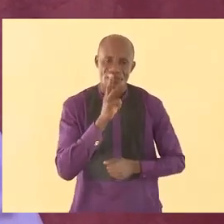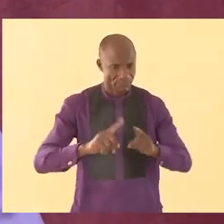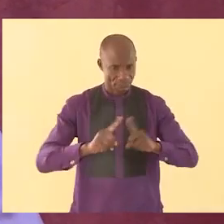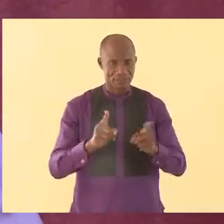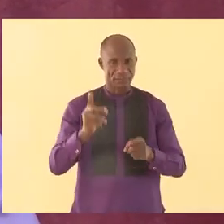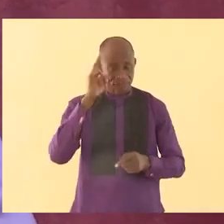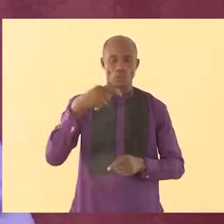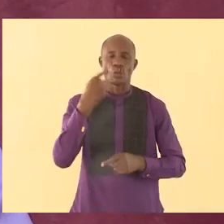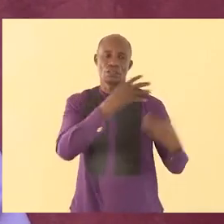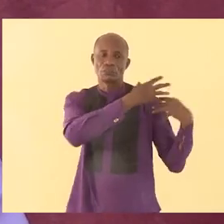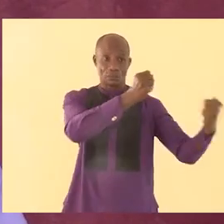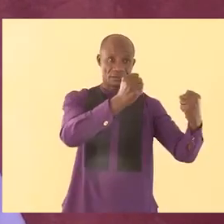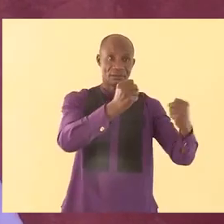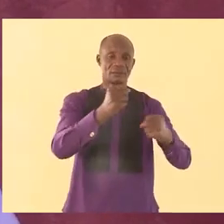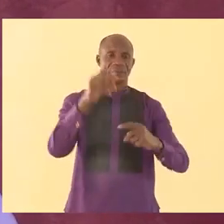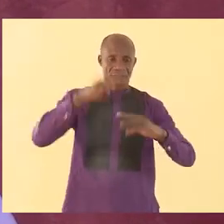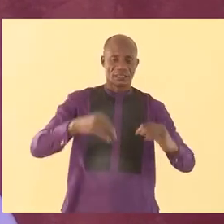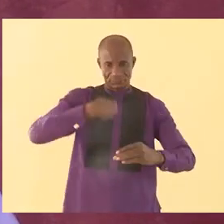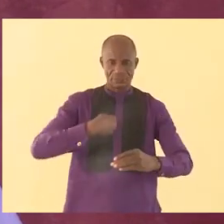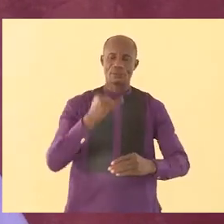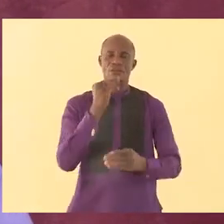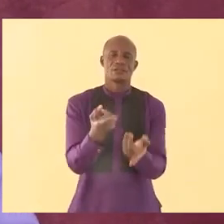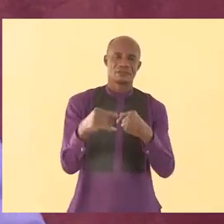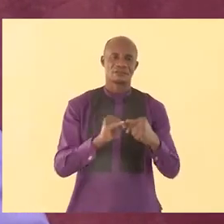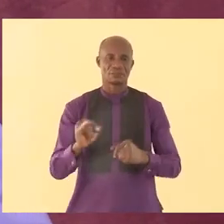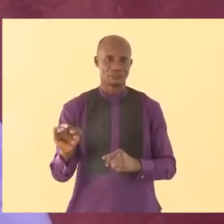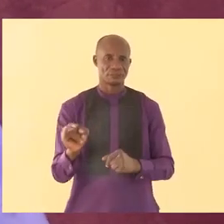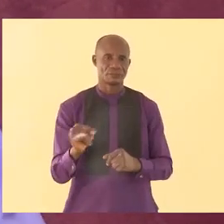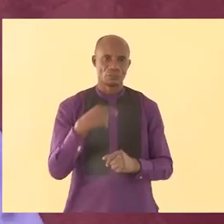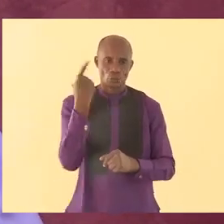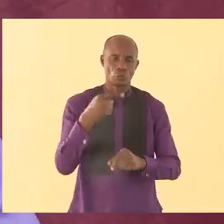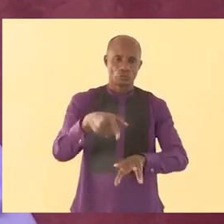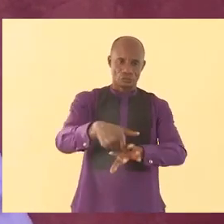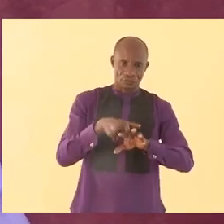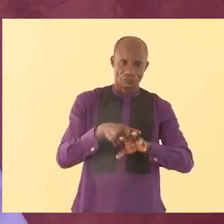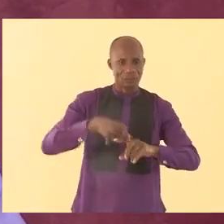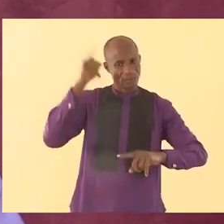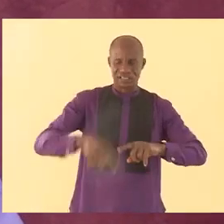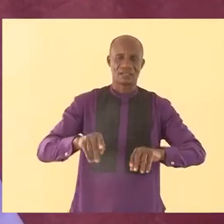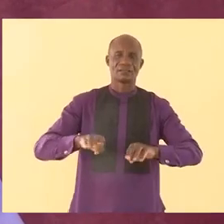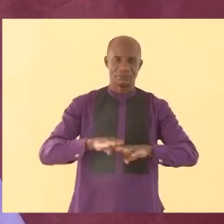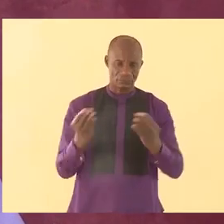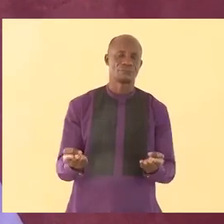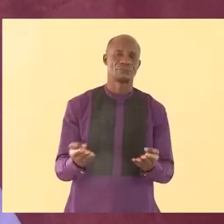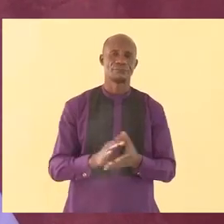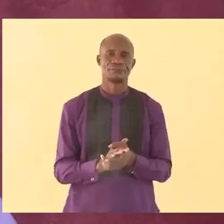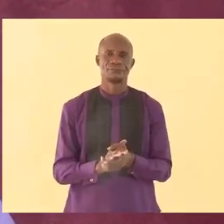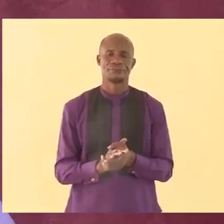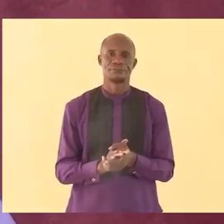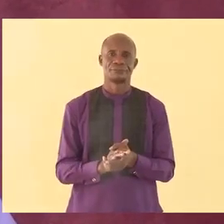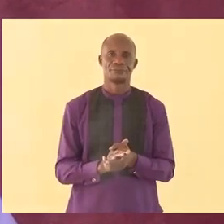who is mightier than I is coming, the thong of whose sandals I am not worthy to